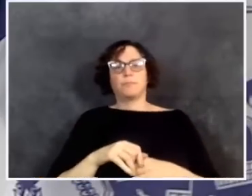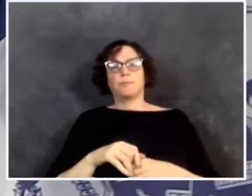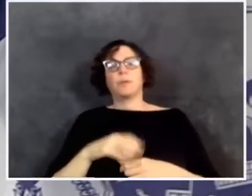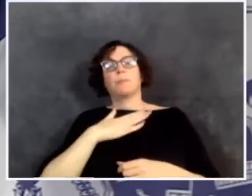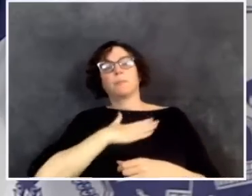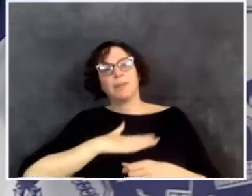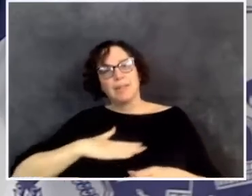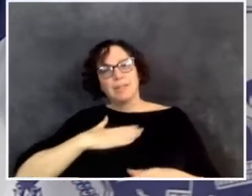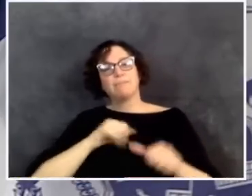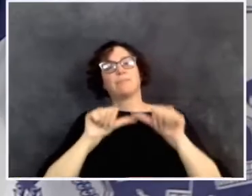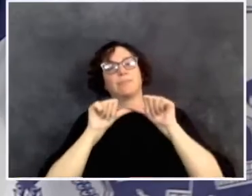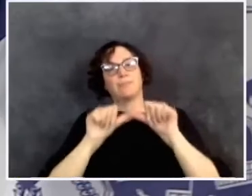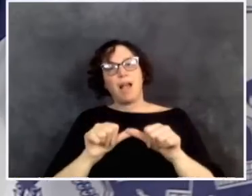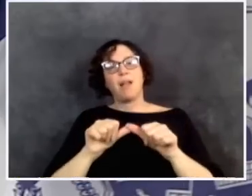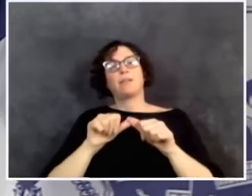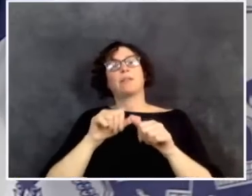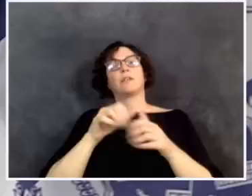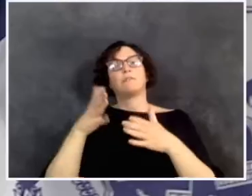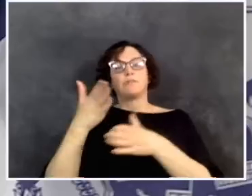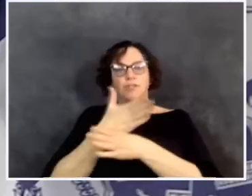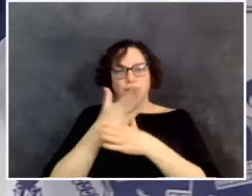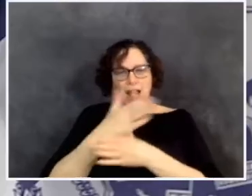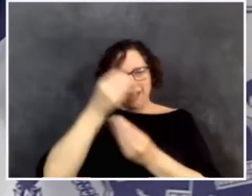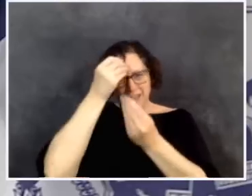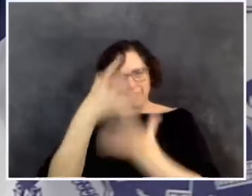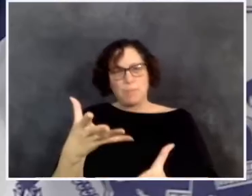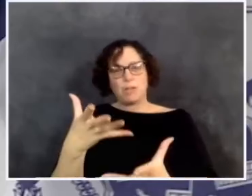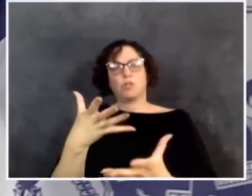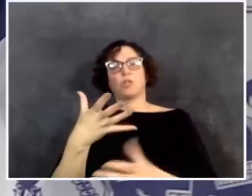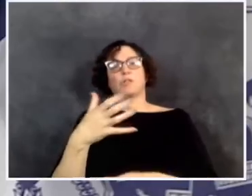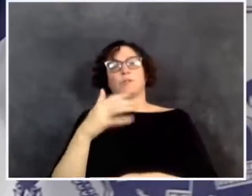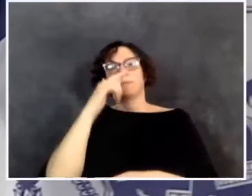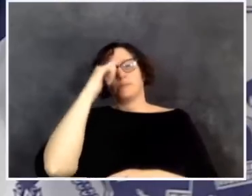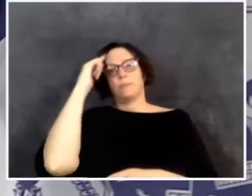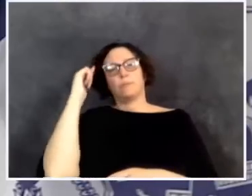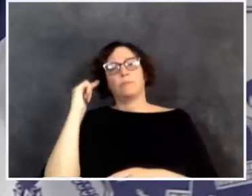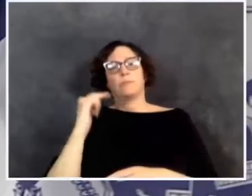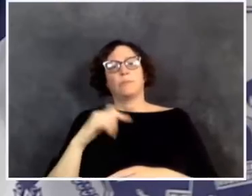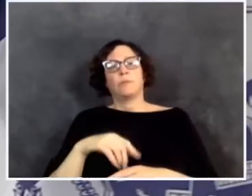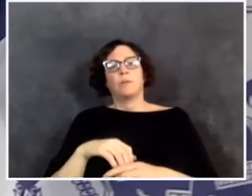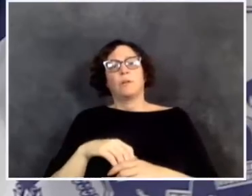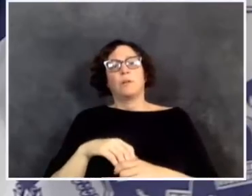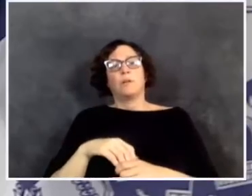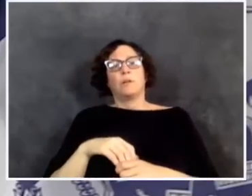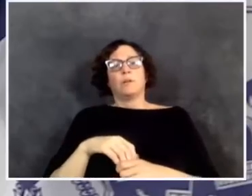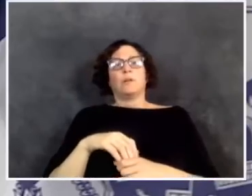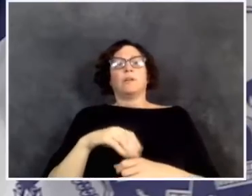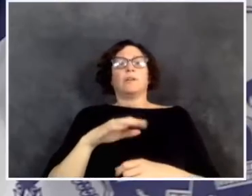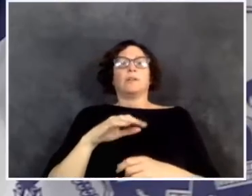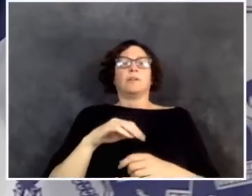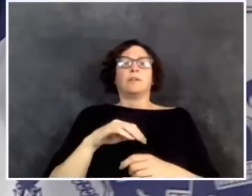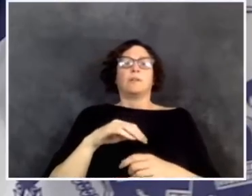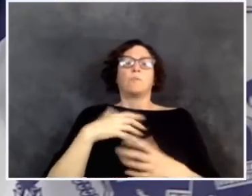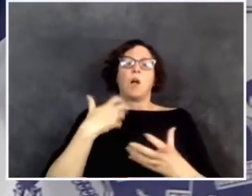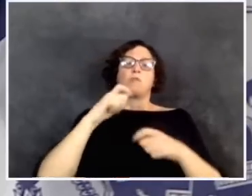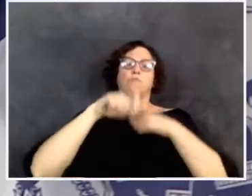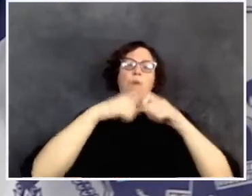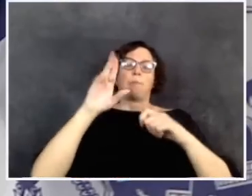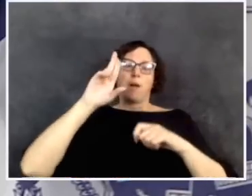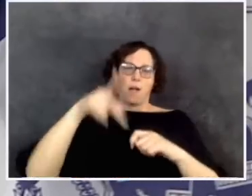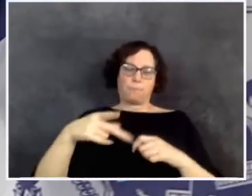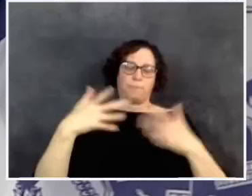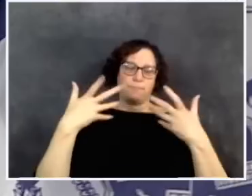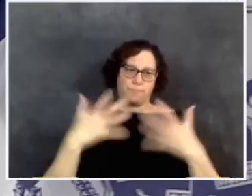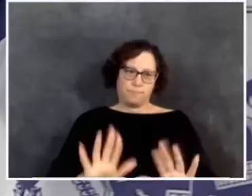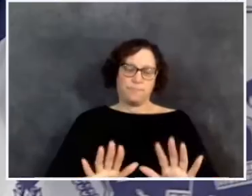note as we wrap up here. Look, again, I don't like the notion